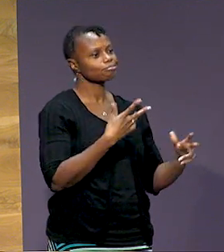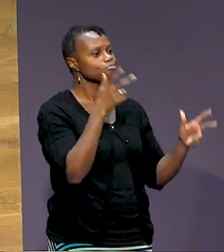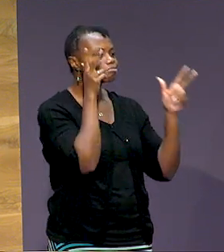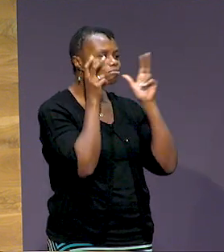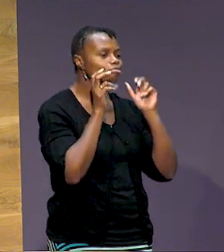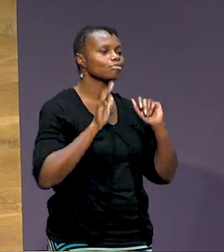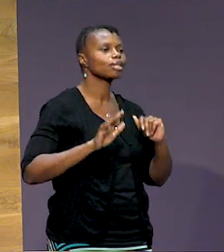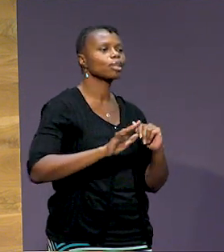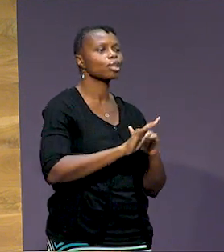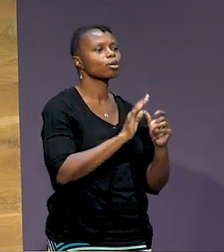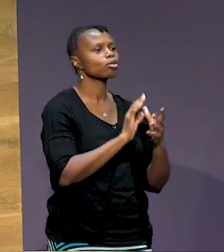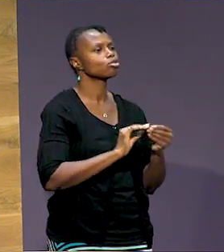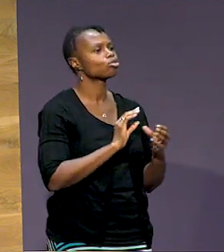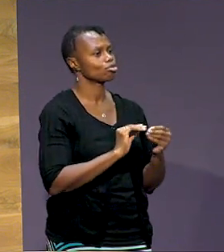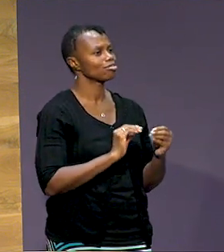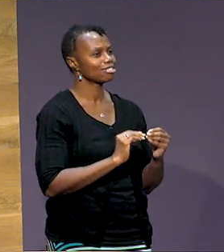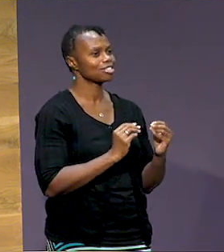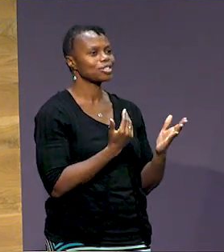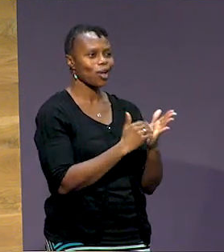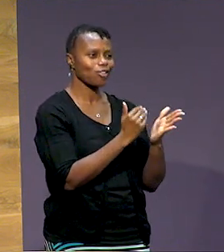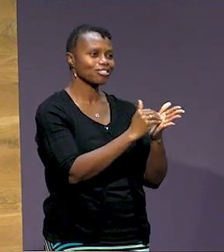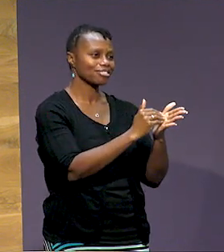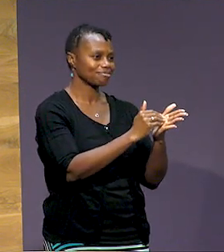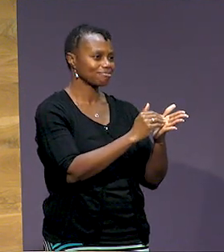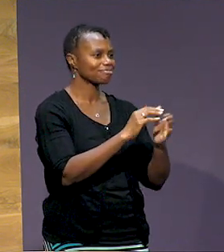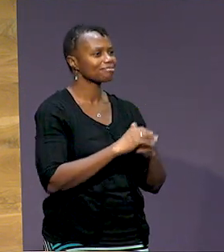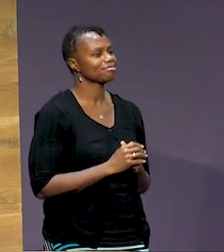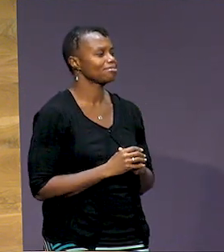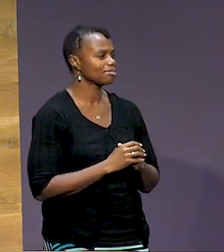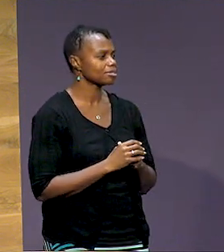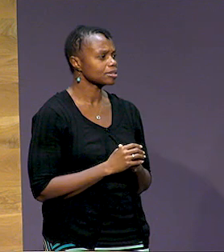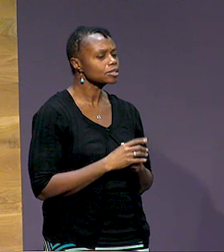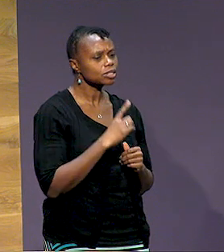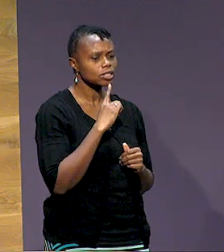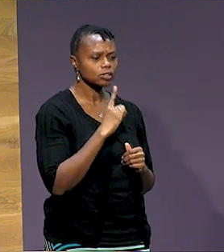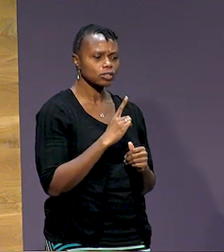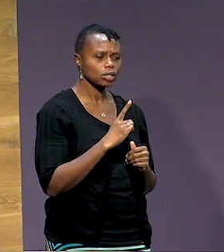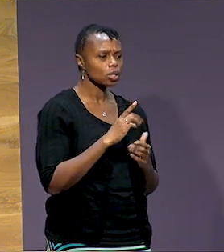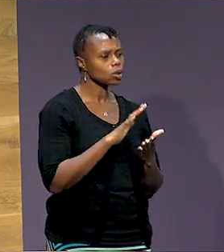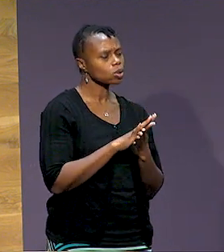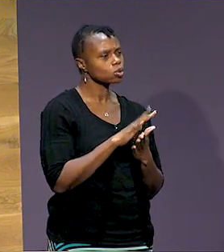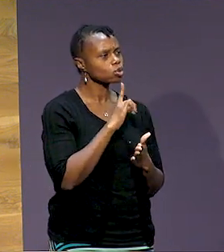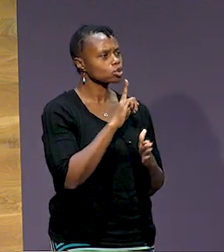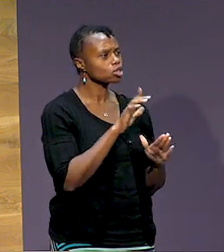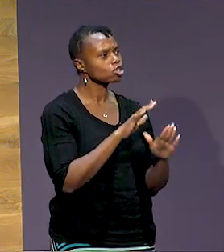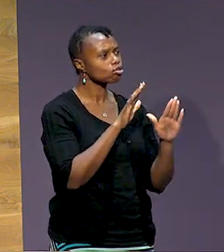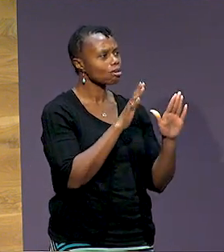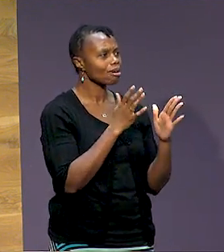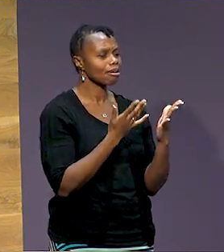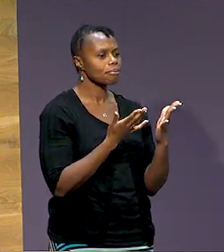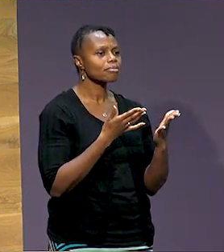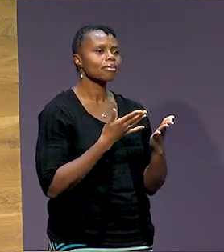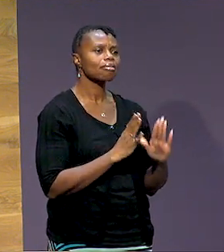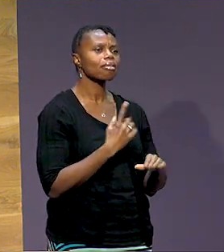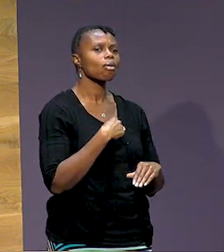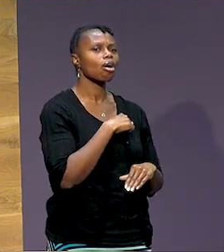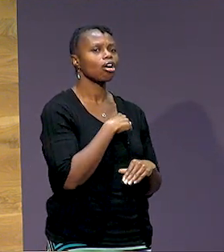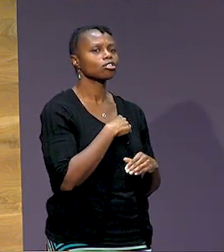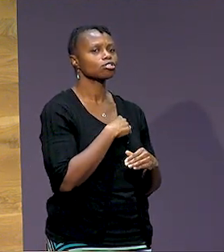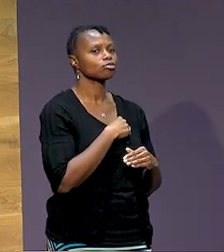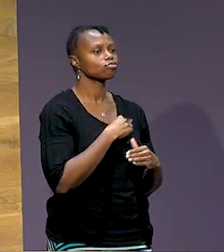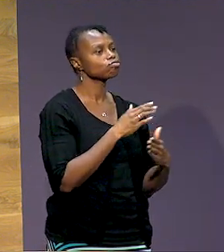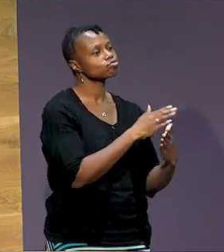constantly. And our school is really great in the sense that it allows us to share within our